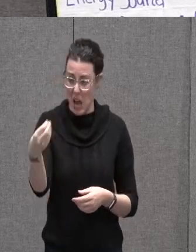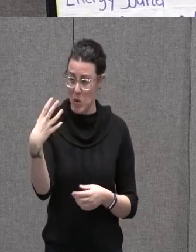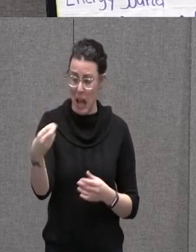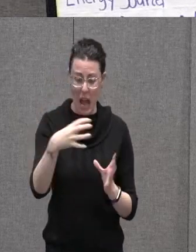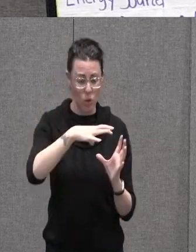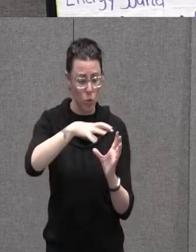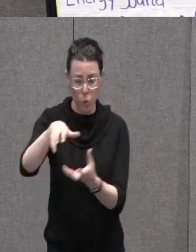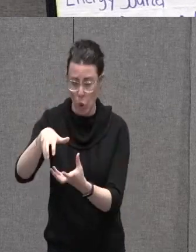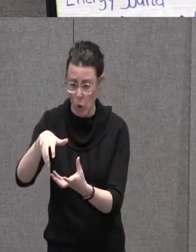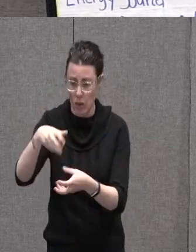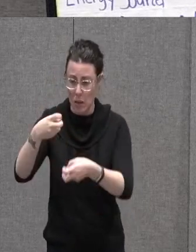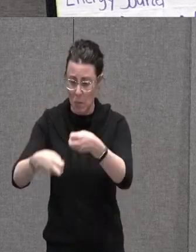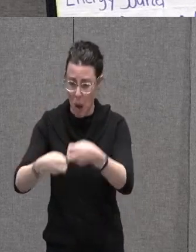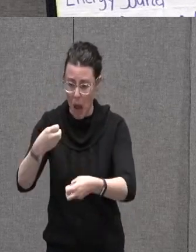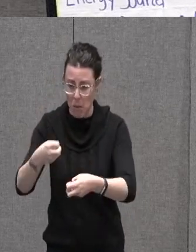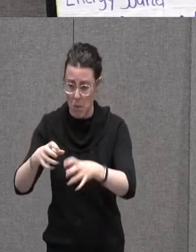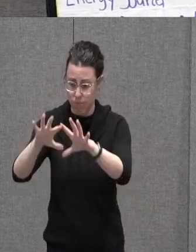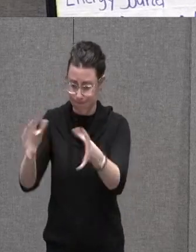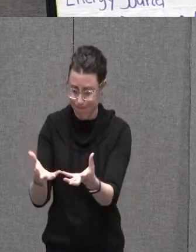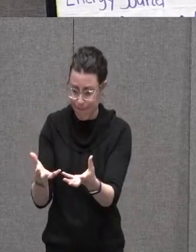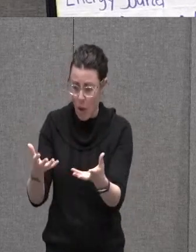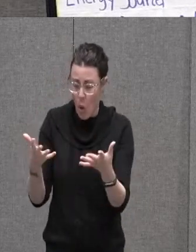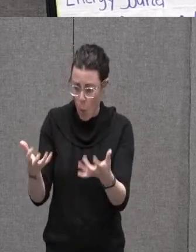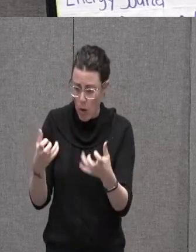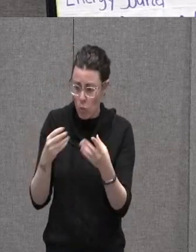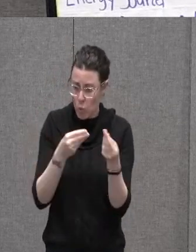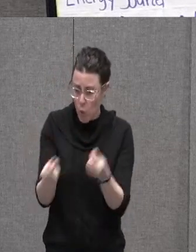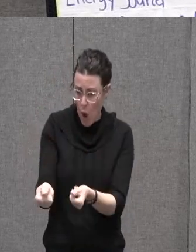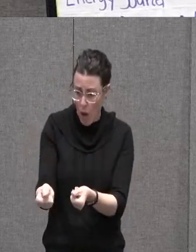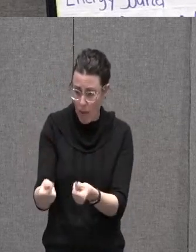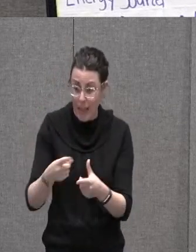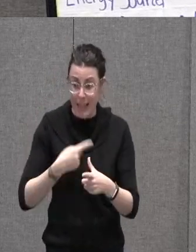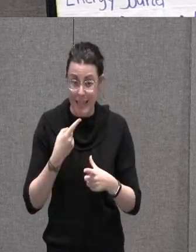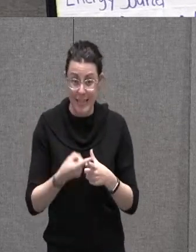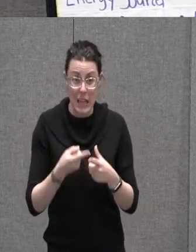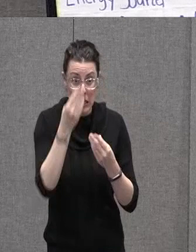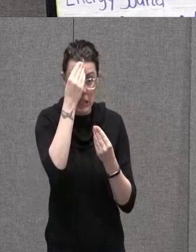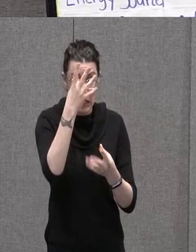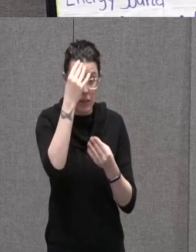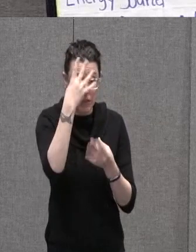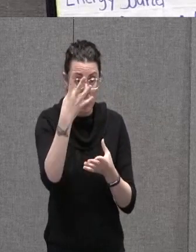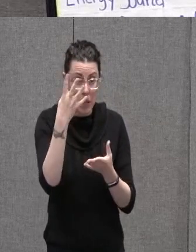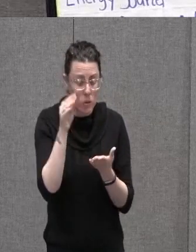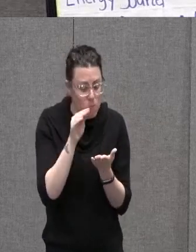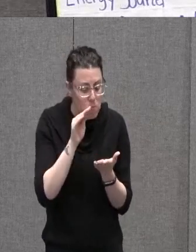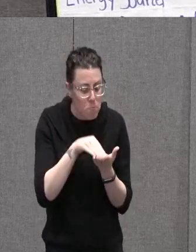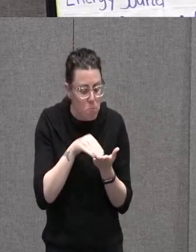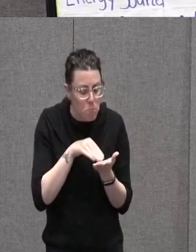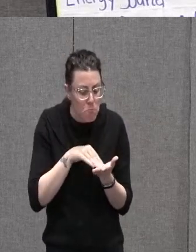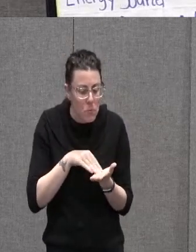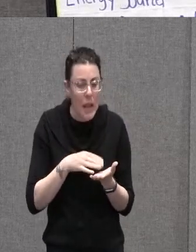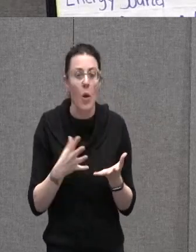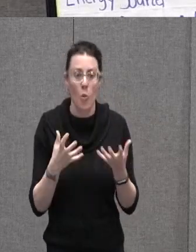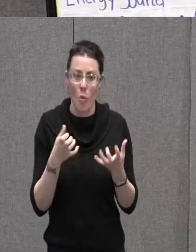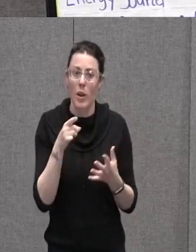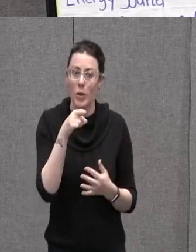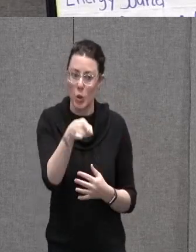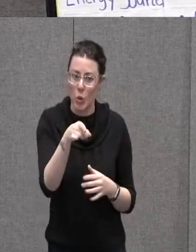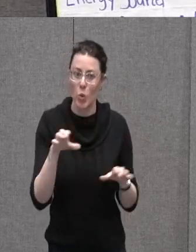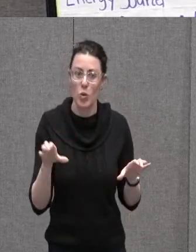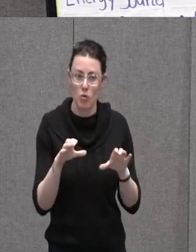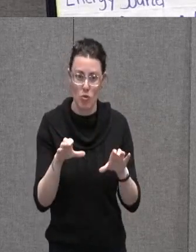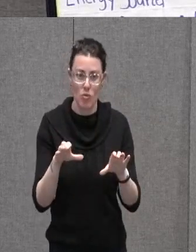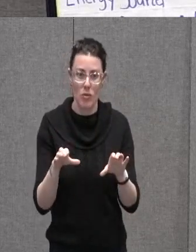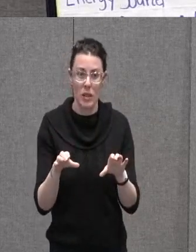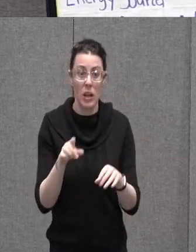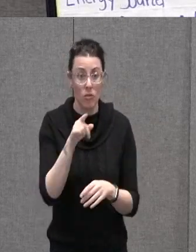we want to solve and prototypes we want to make, putting your information together in your notebook is what we want you to do. Find some problems that you see